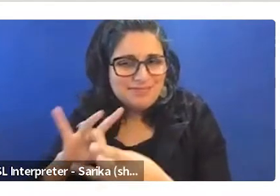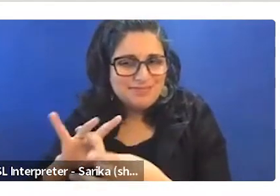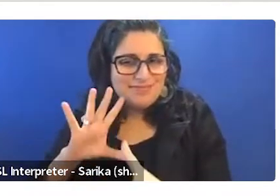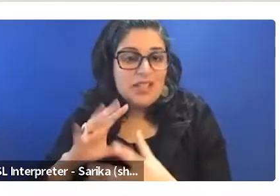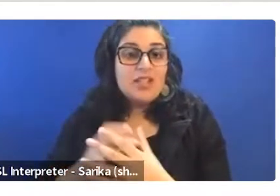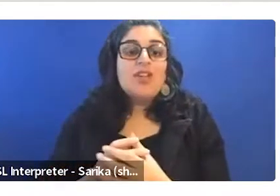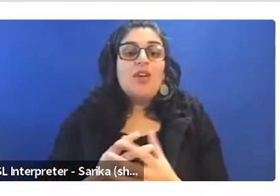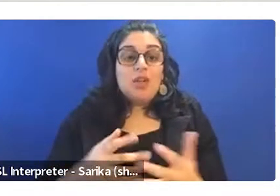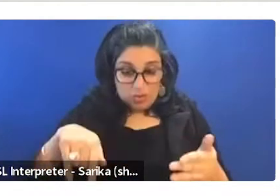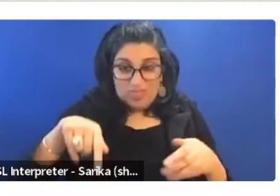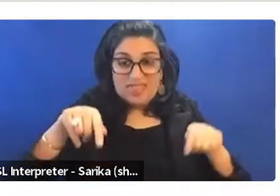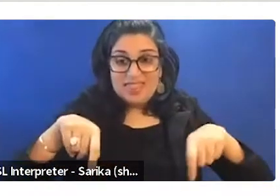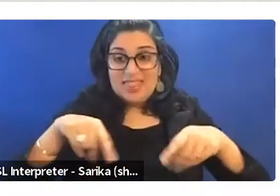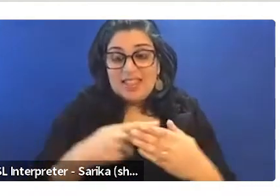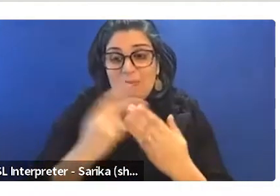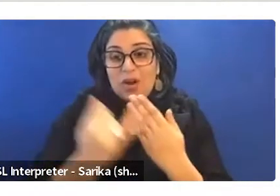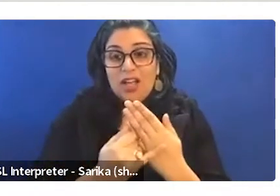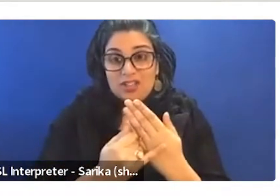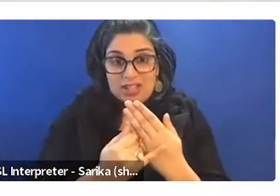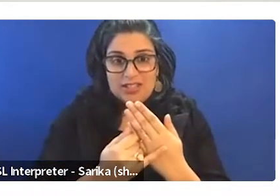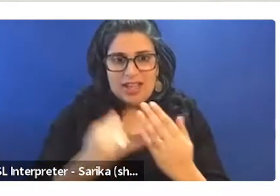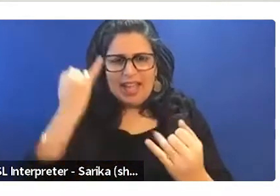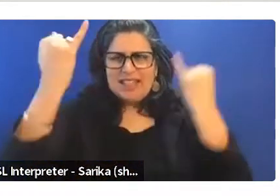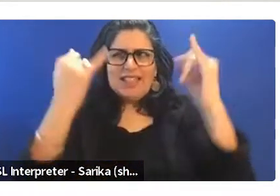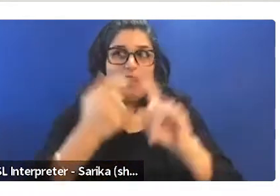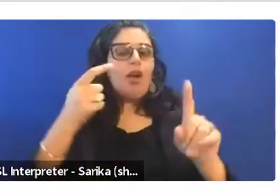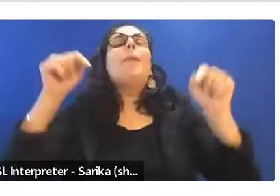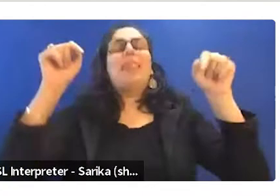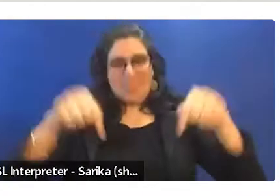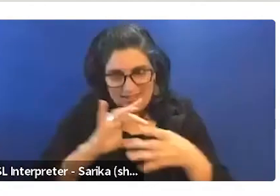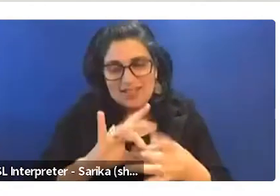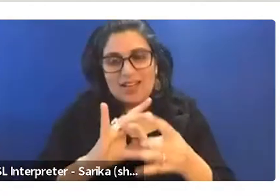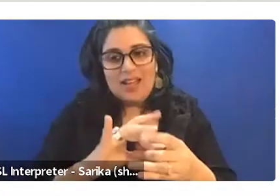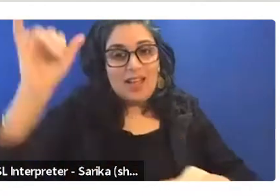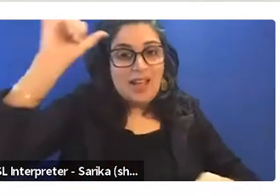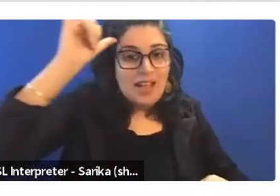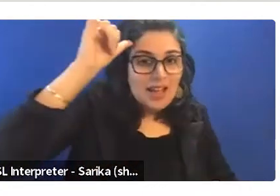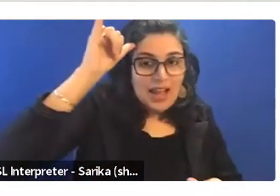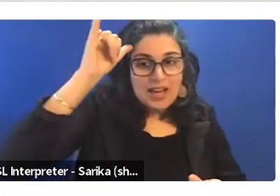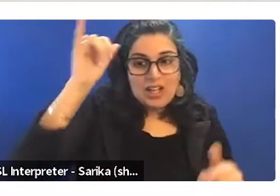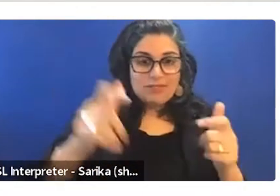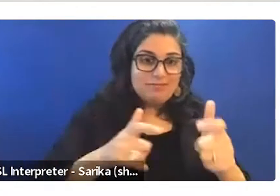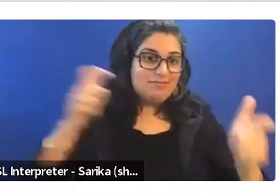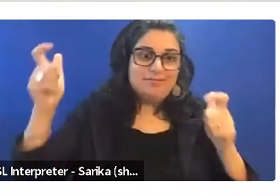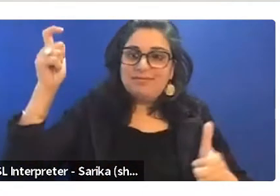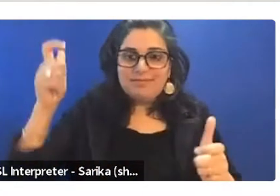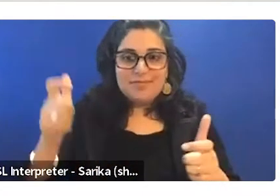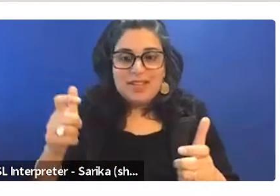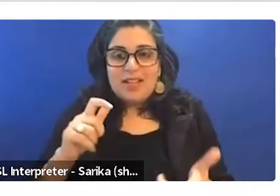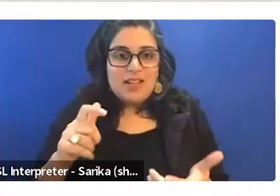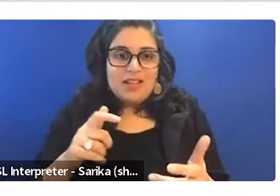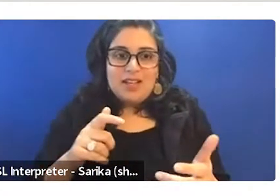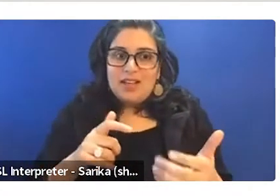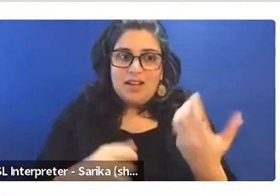this project came from seeing these connections, right? Cattle is the largest driver. Leather is a really